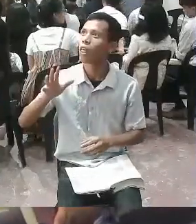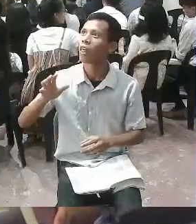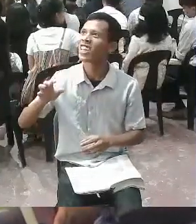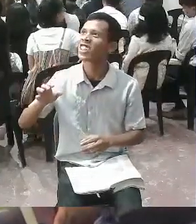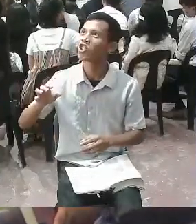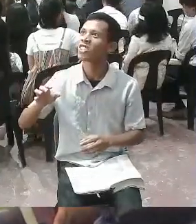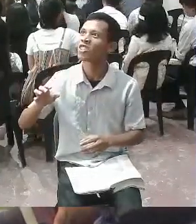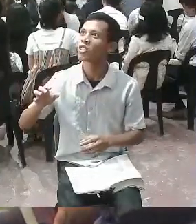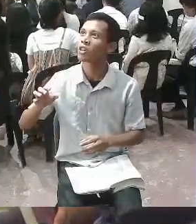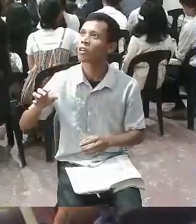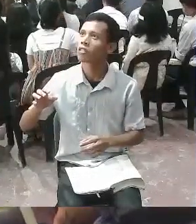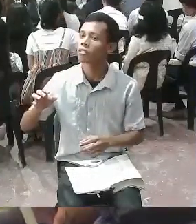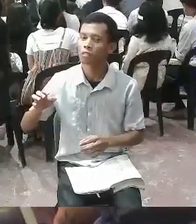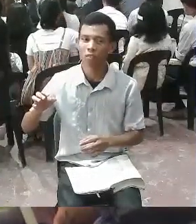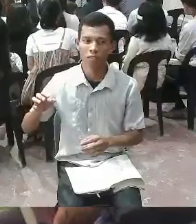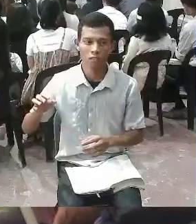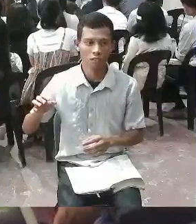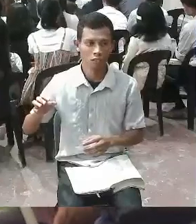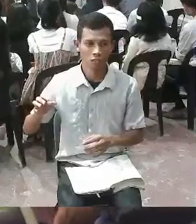The nail print.